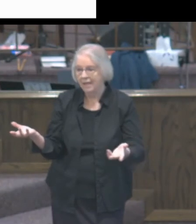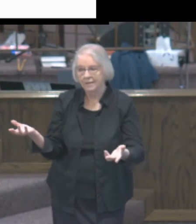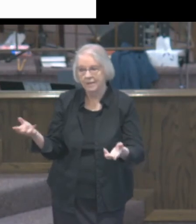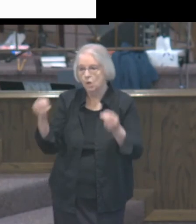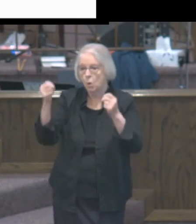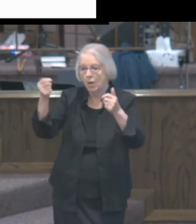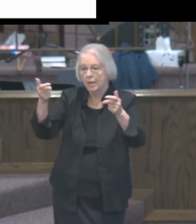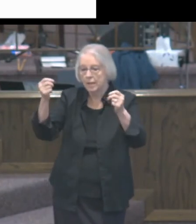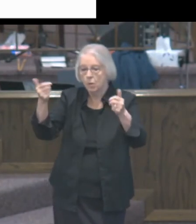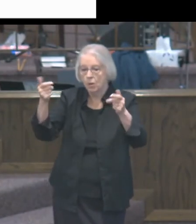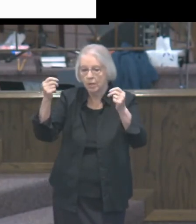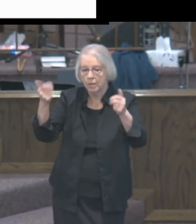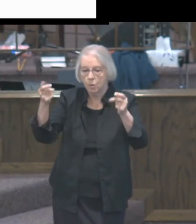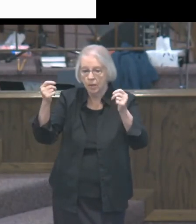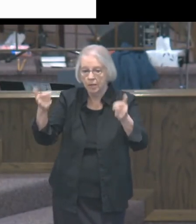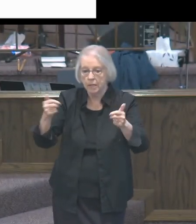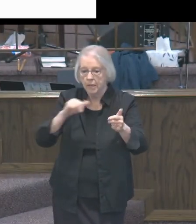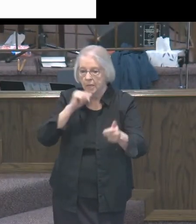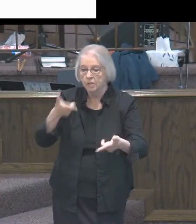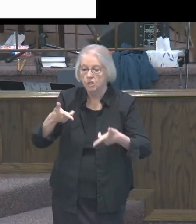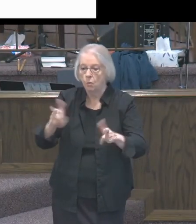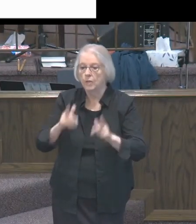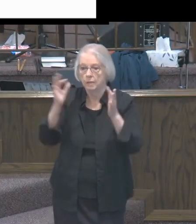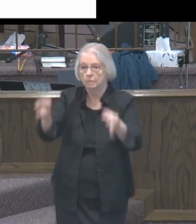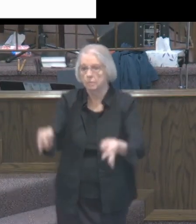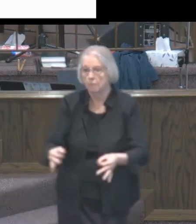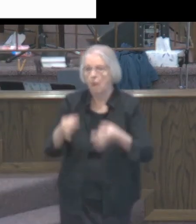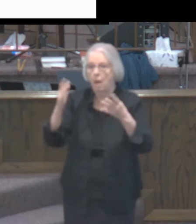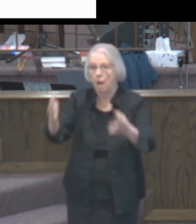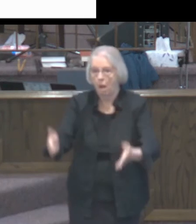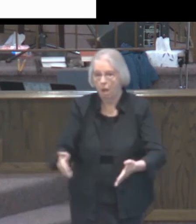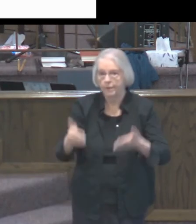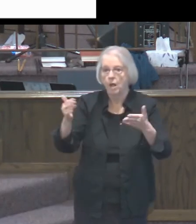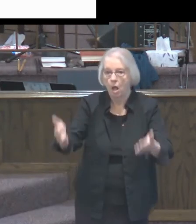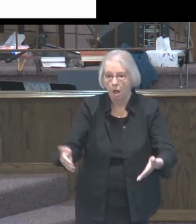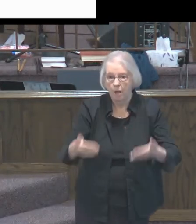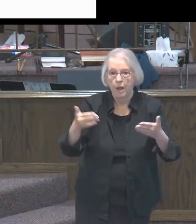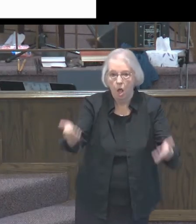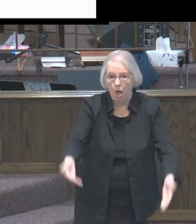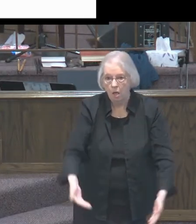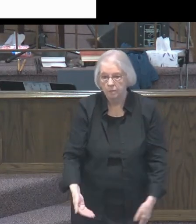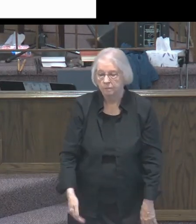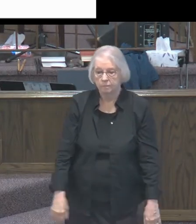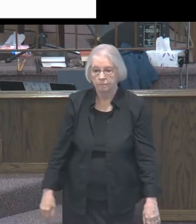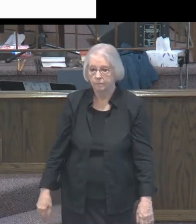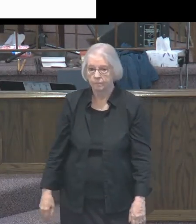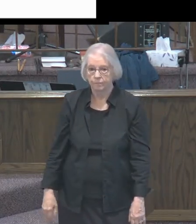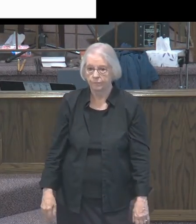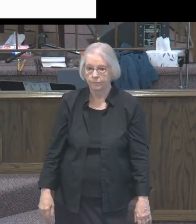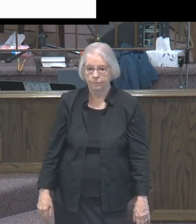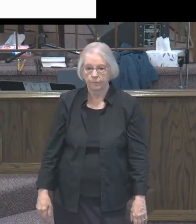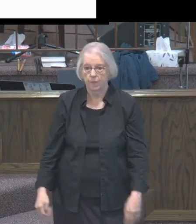and 25, it says, leave your gift, be reconciled to your brother, and agree with your